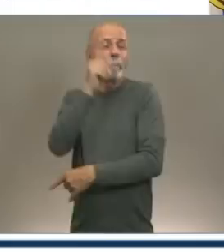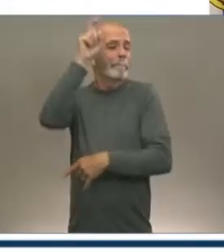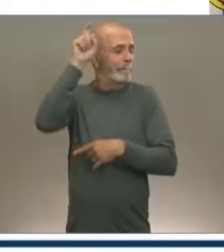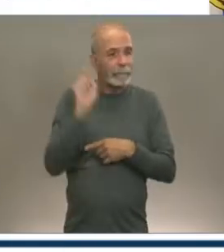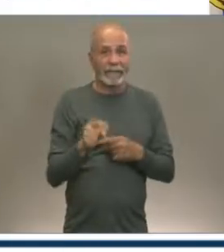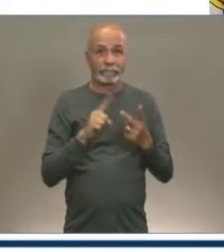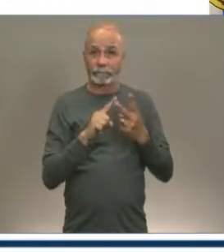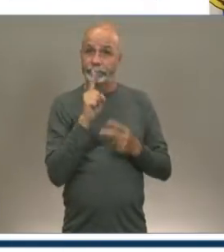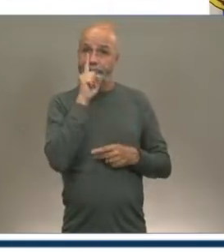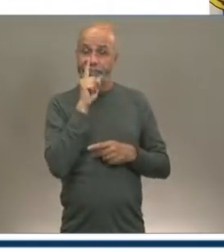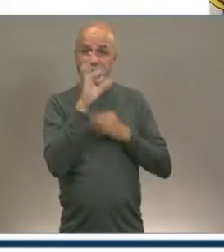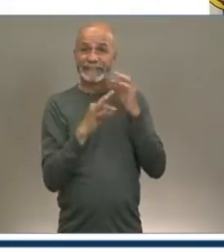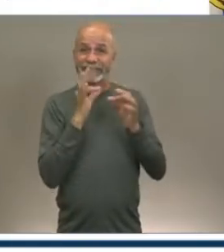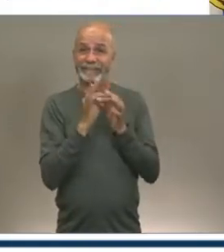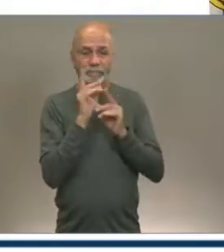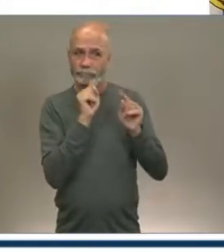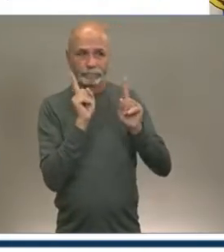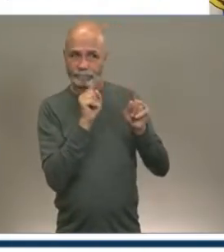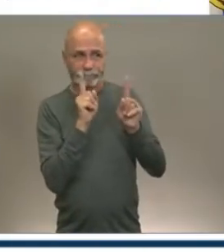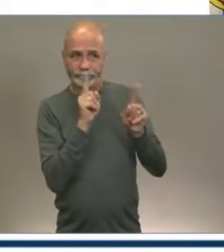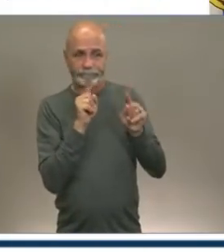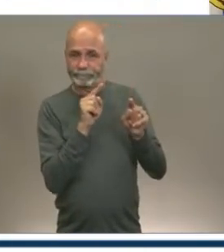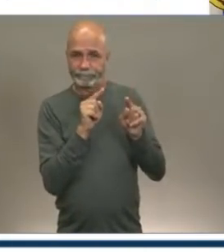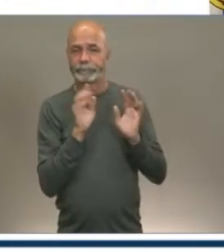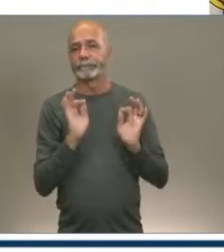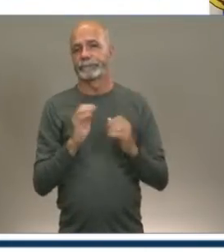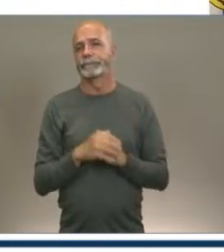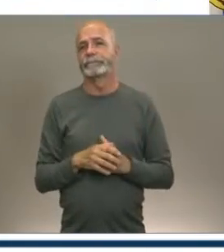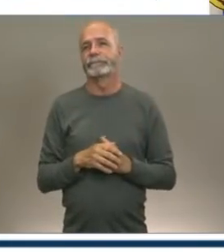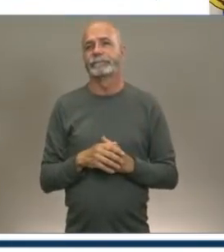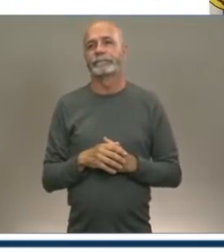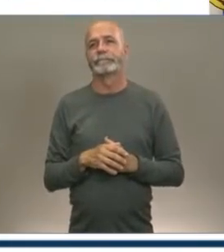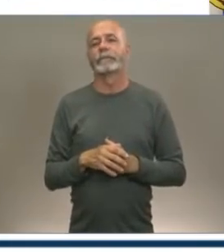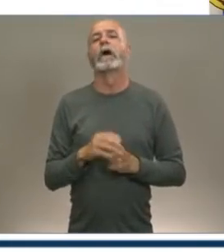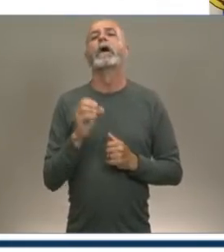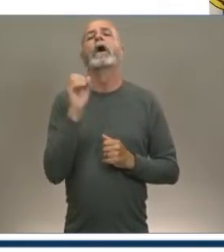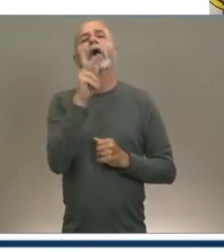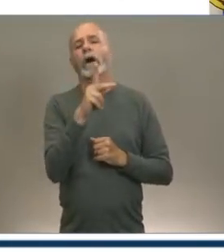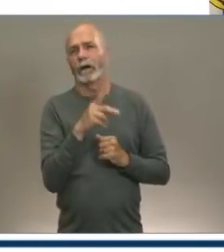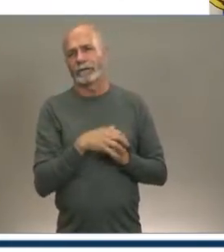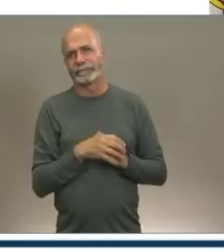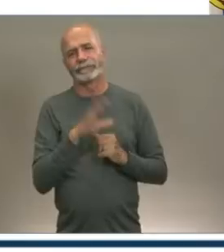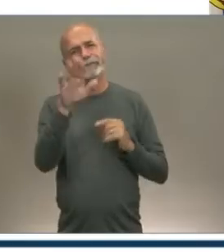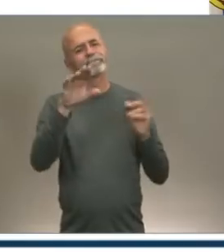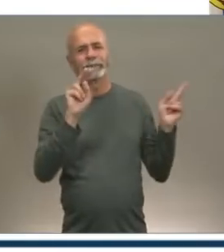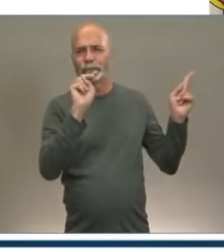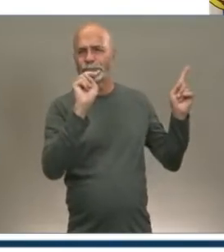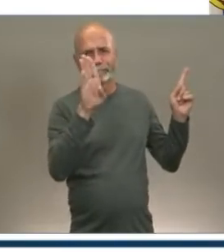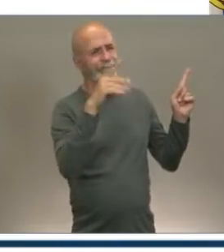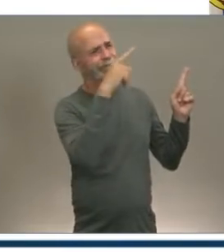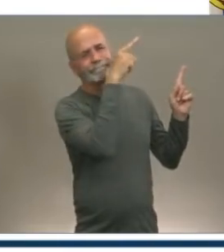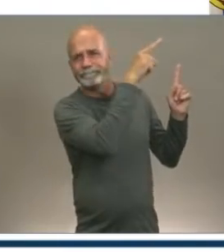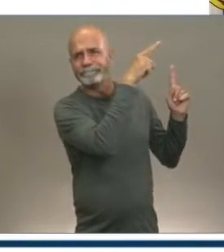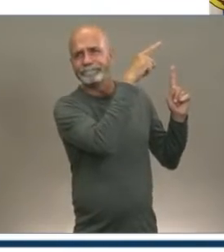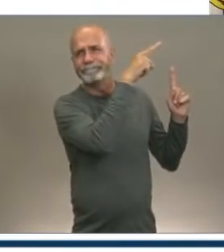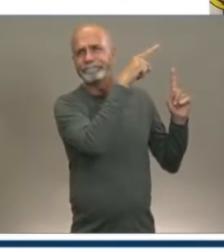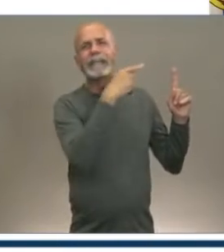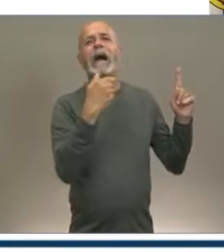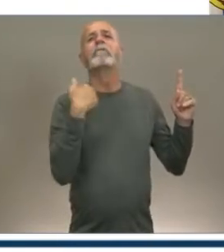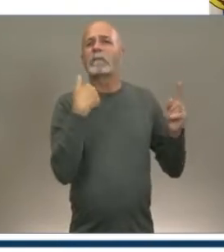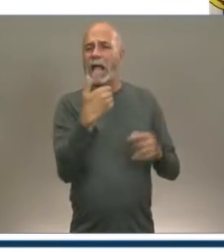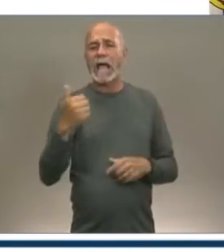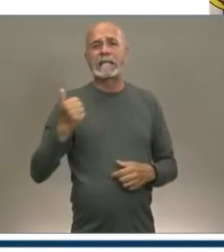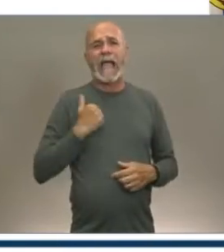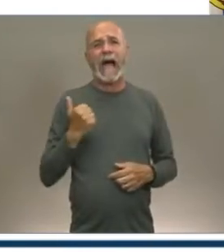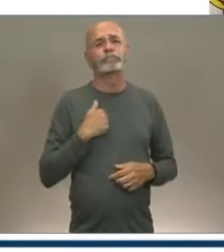Thank you. I guess just looking at New Brunswick and how they're allowing Canadians in from other provinces,